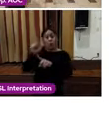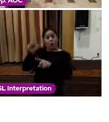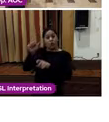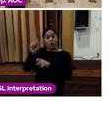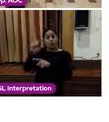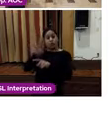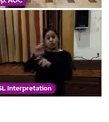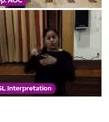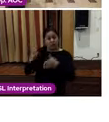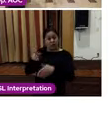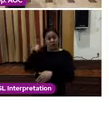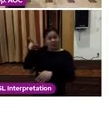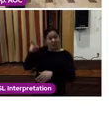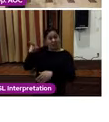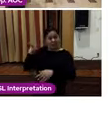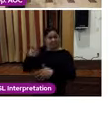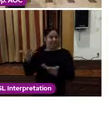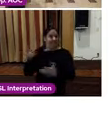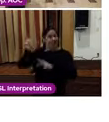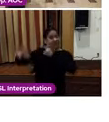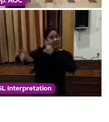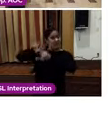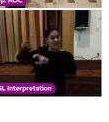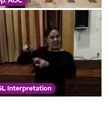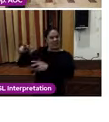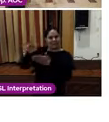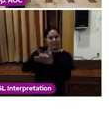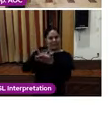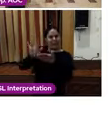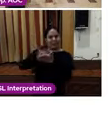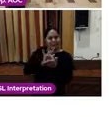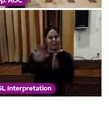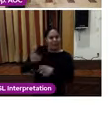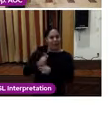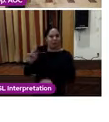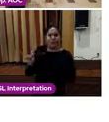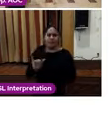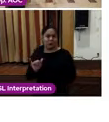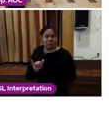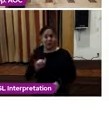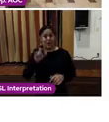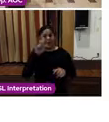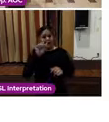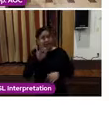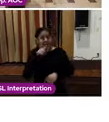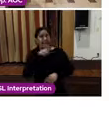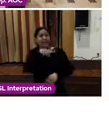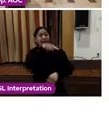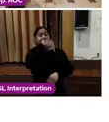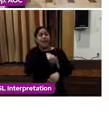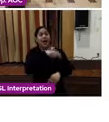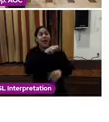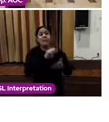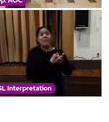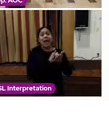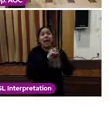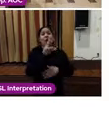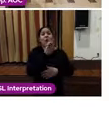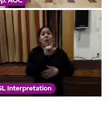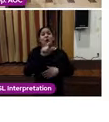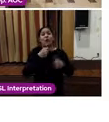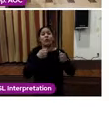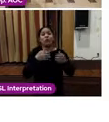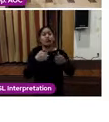time, okay? Like, let's talk about that. And then, so if Wall Street can get their debt canceled and written off the books,